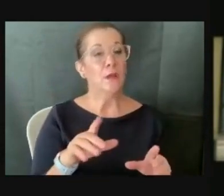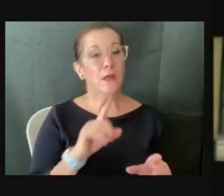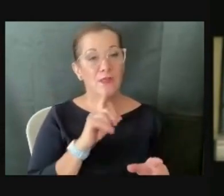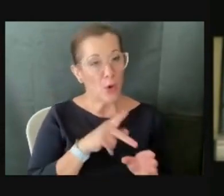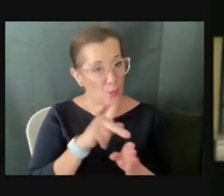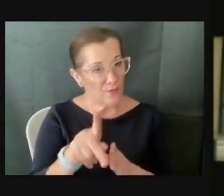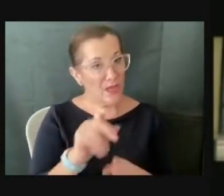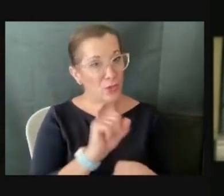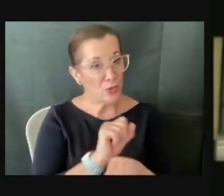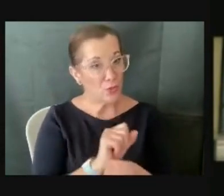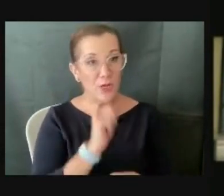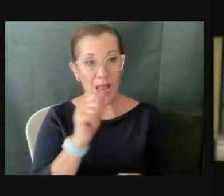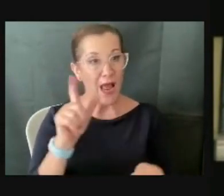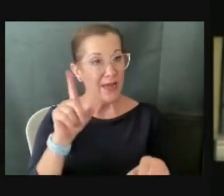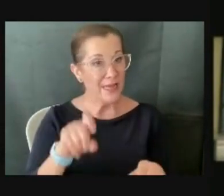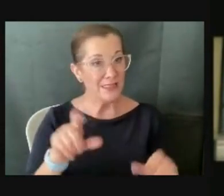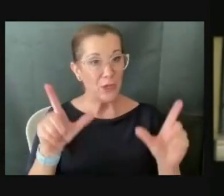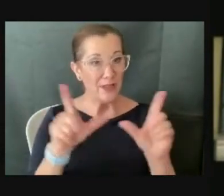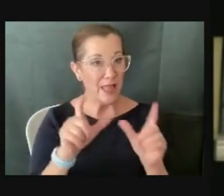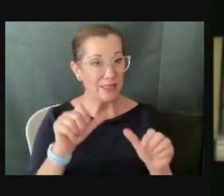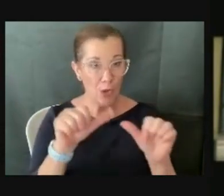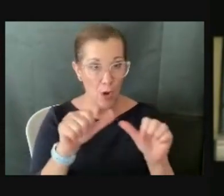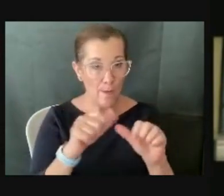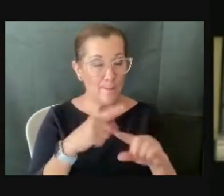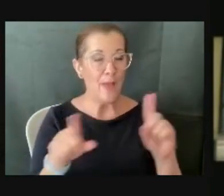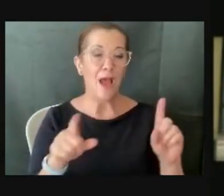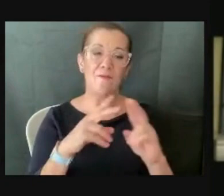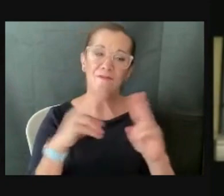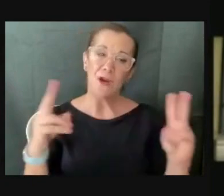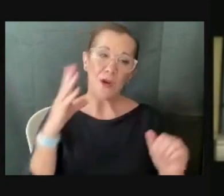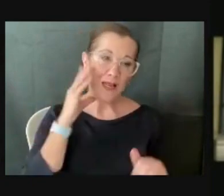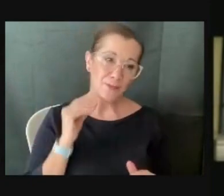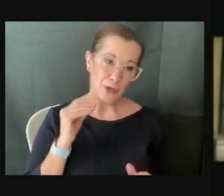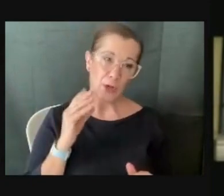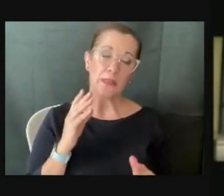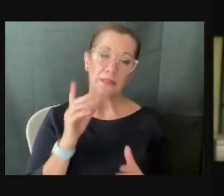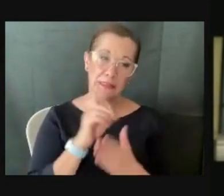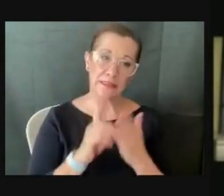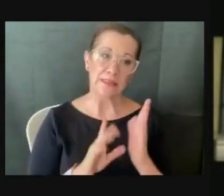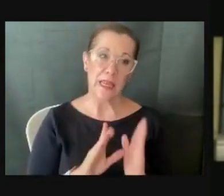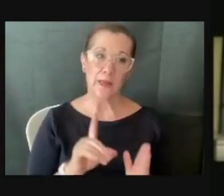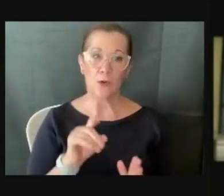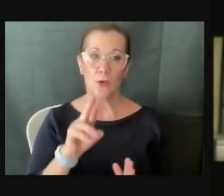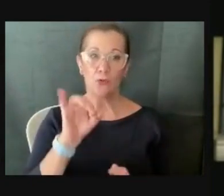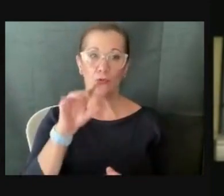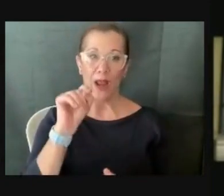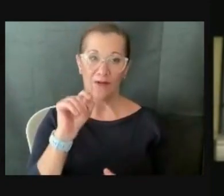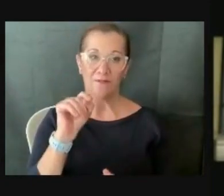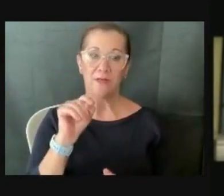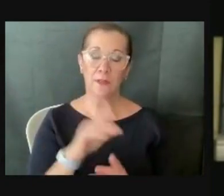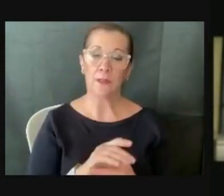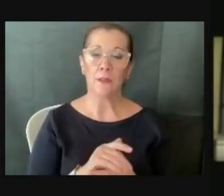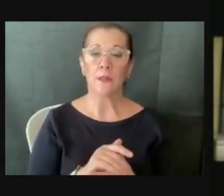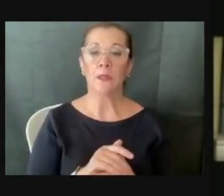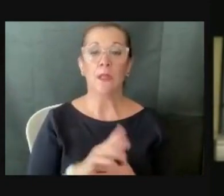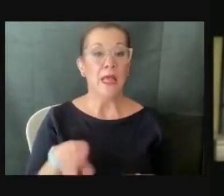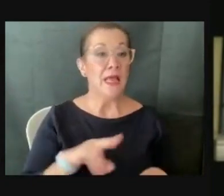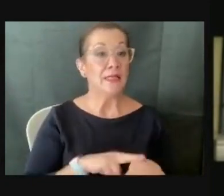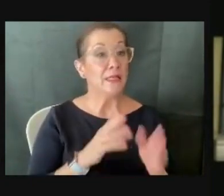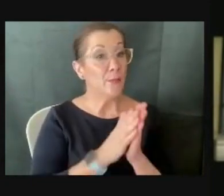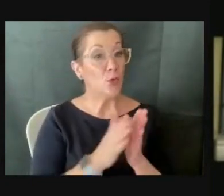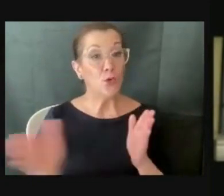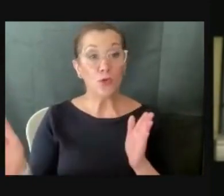not necessarily licensed architects, but very experienced designers or drafters. So a typical scope of